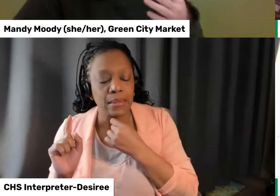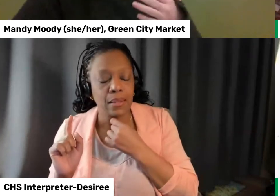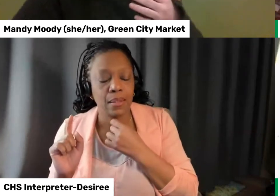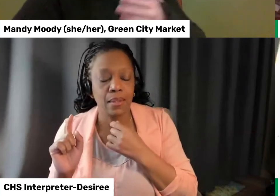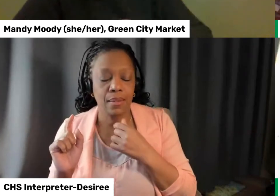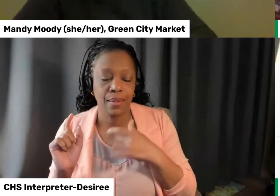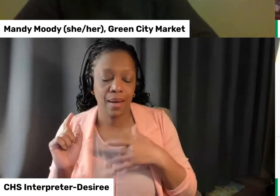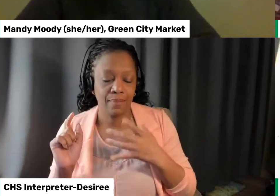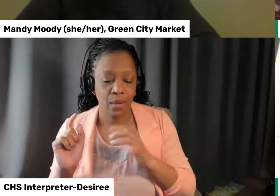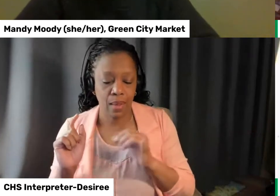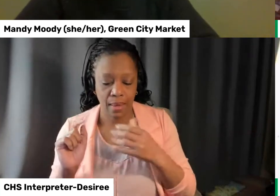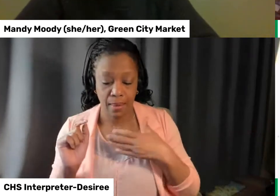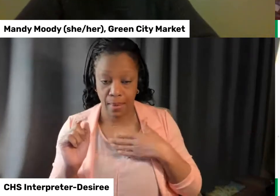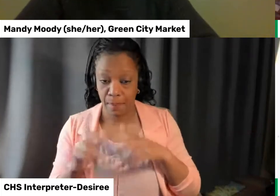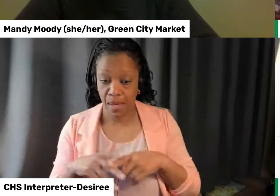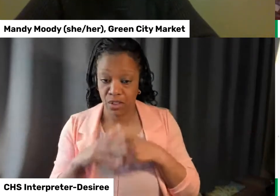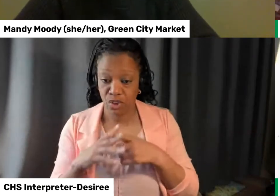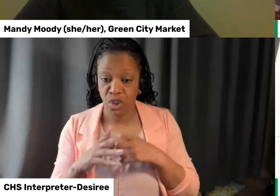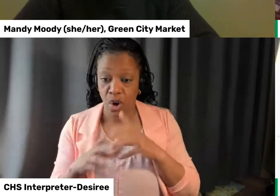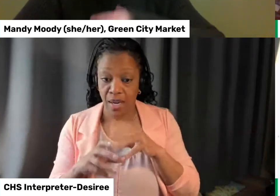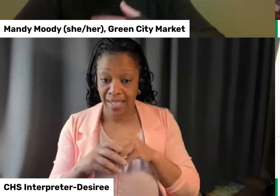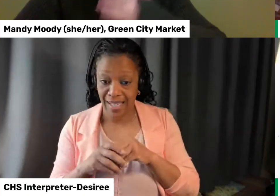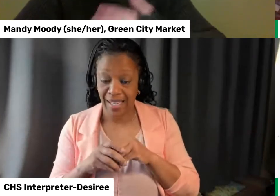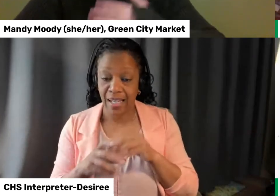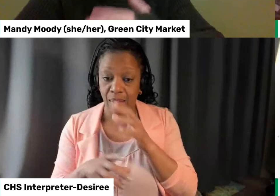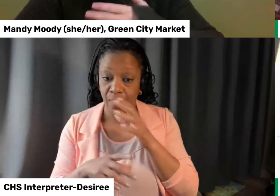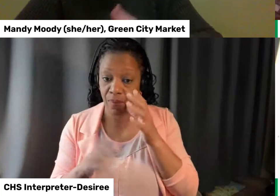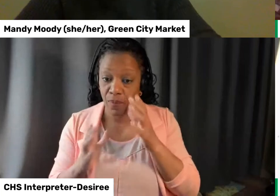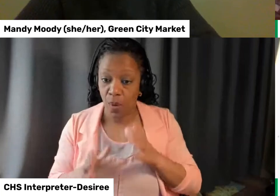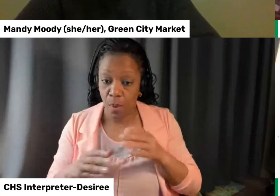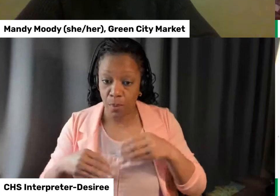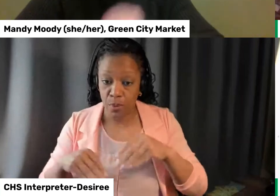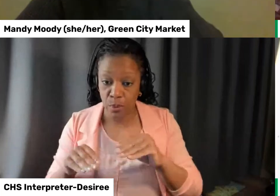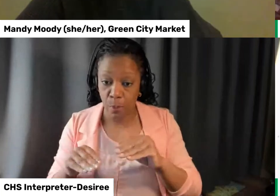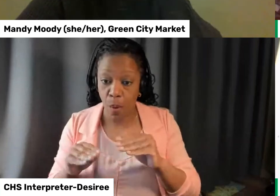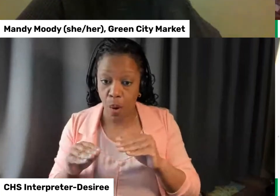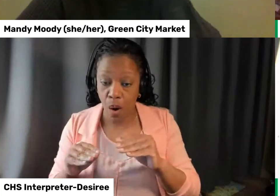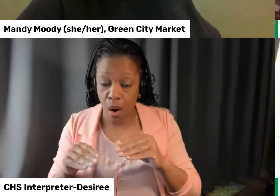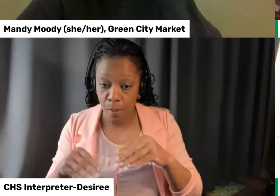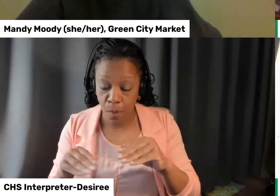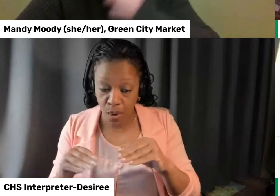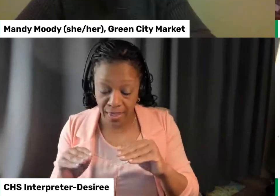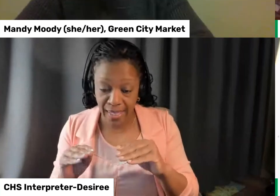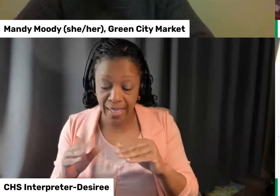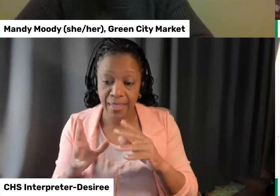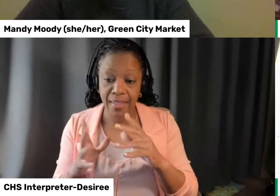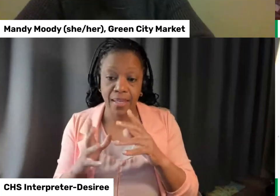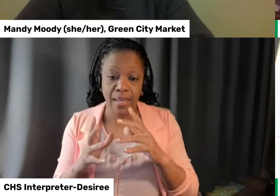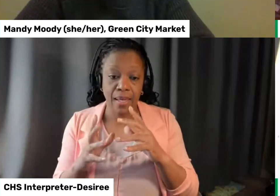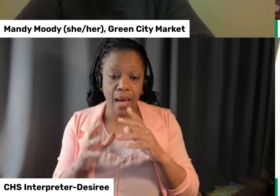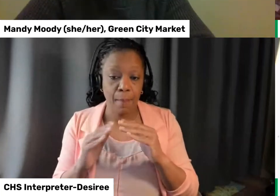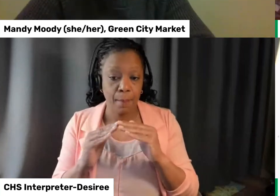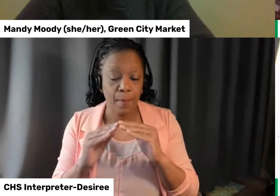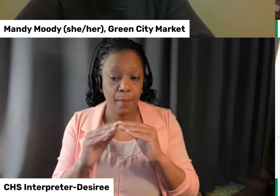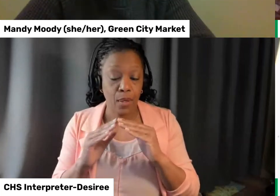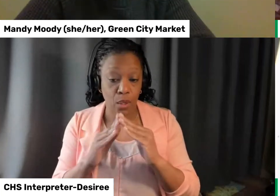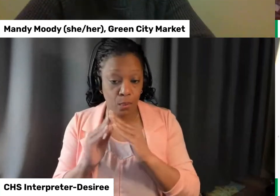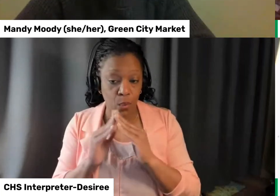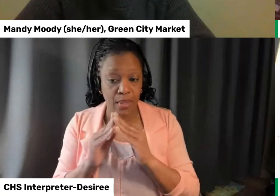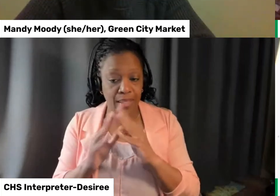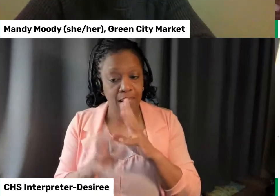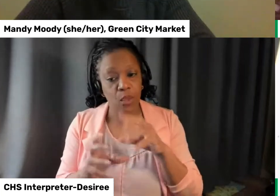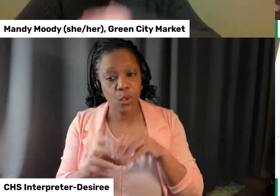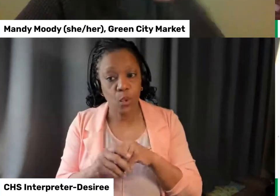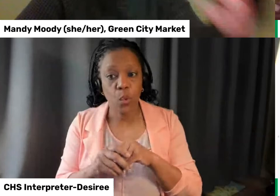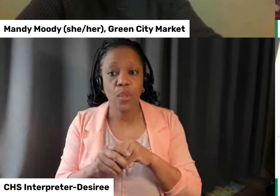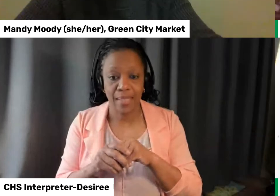my start to the farmers market community included the collective, I am very committed to